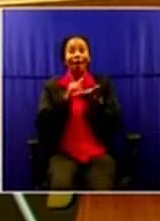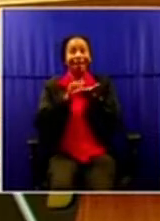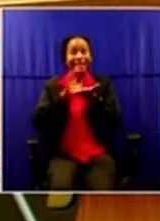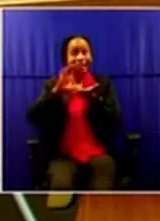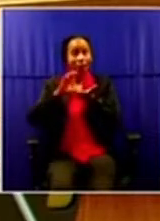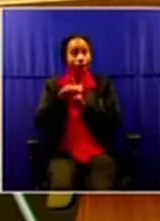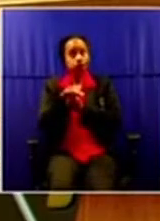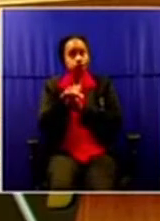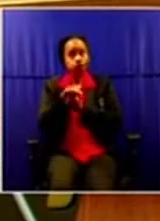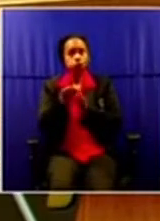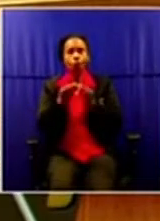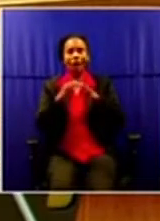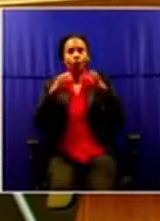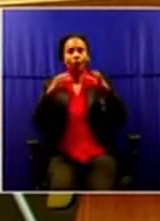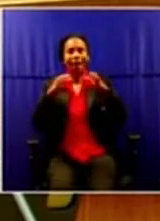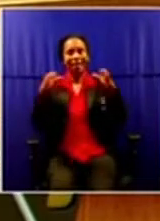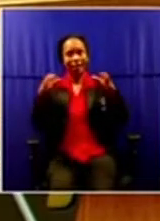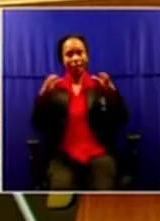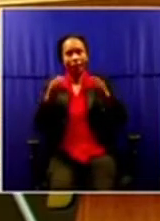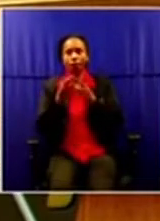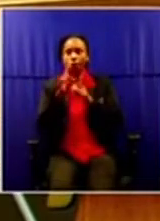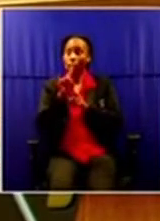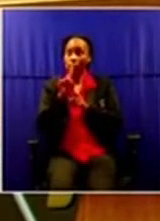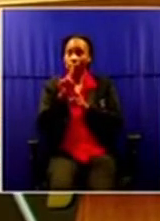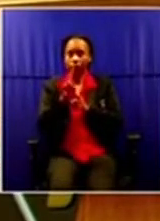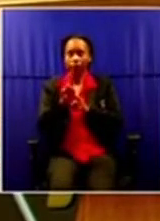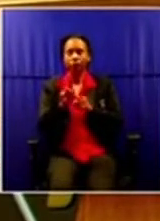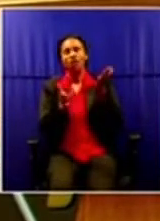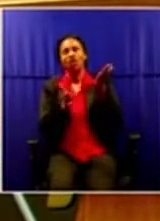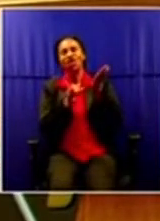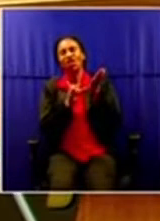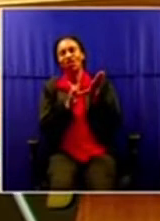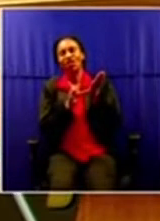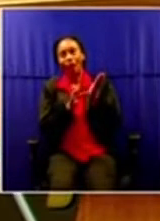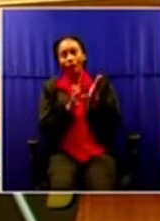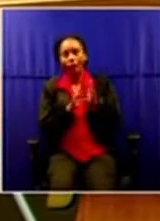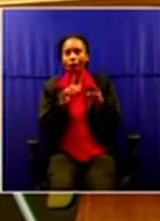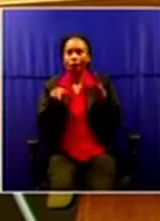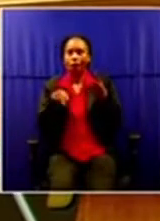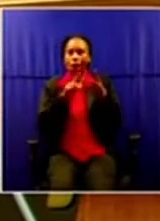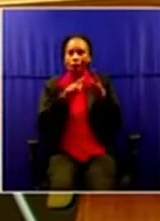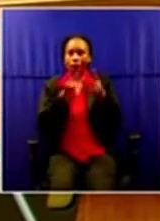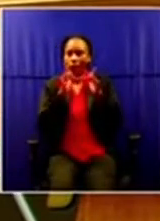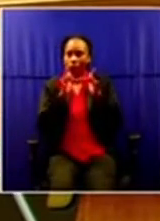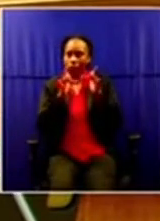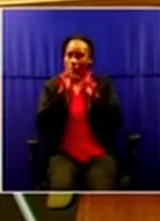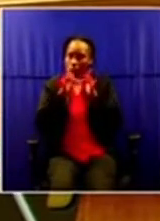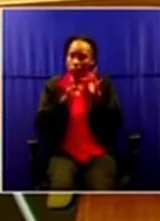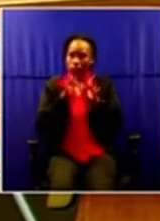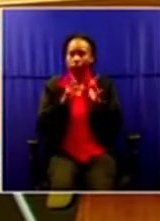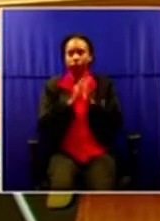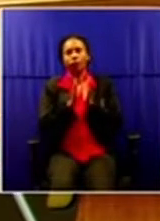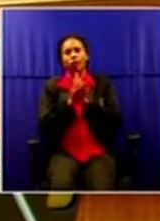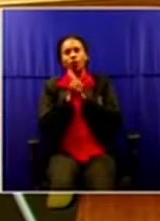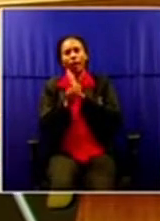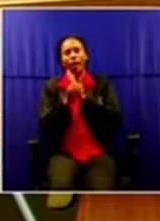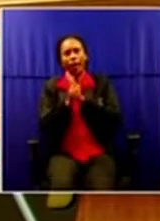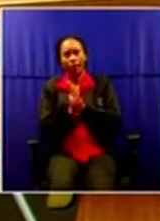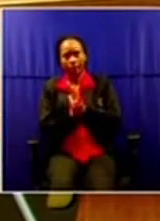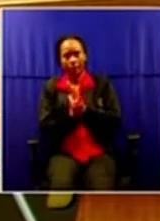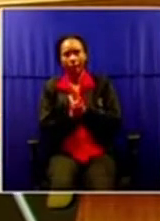for digital and technology skills and in global business services through an innovative